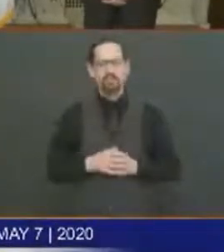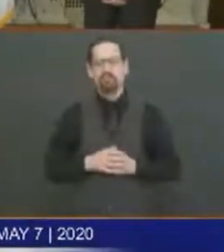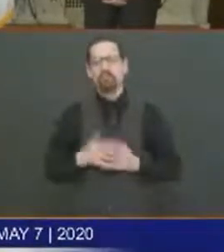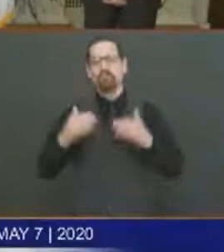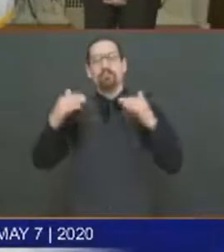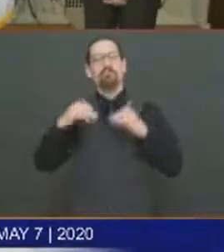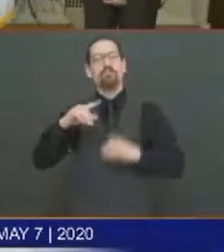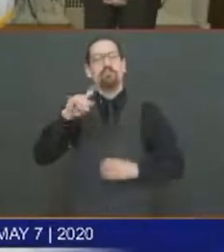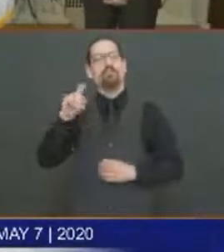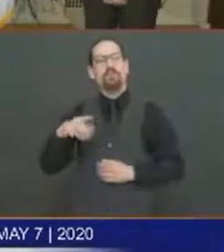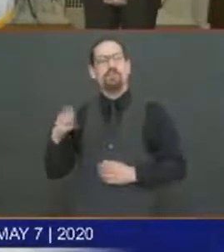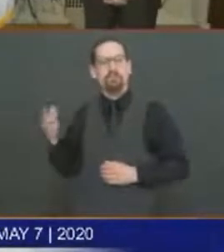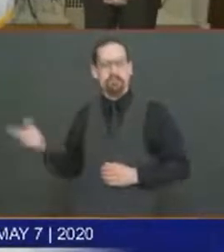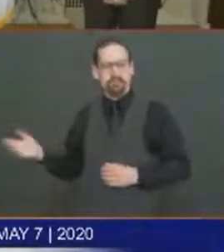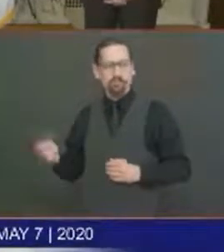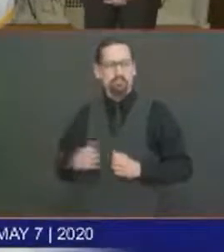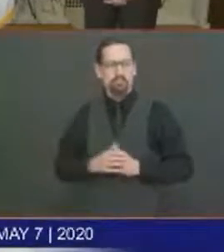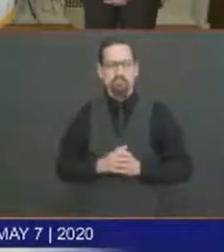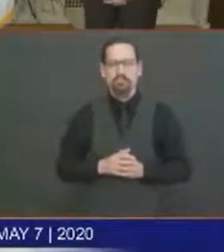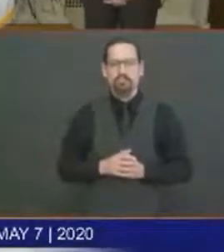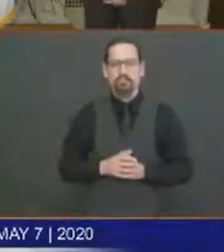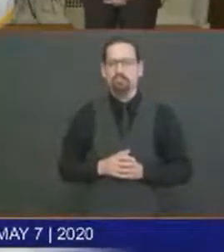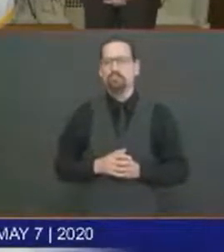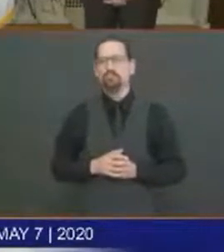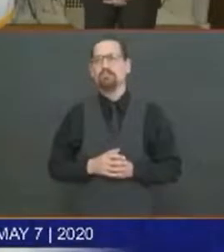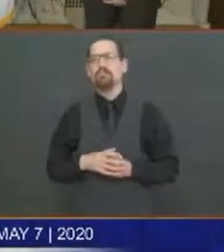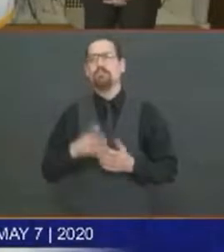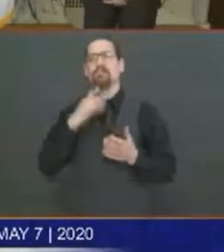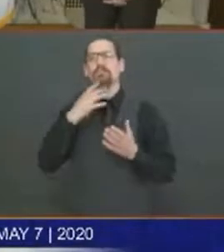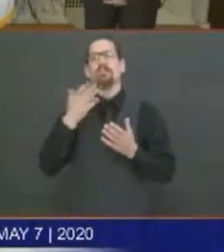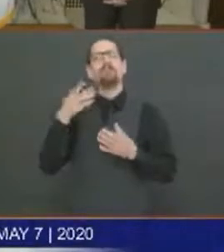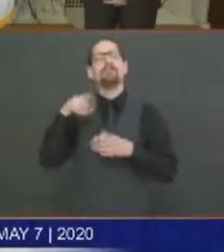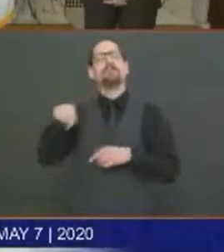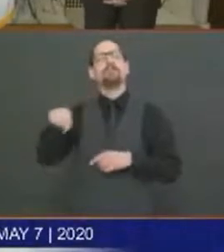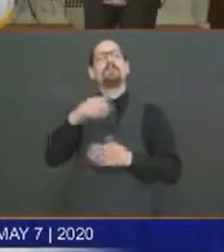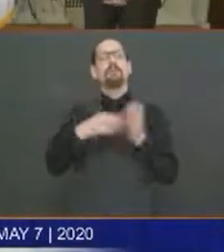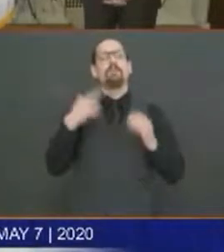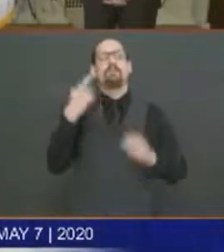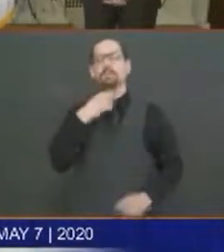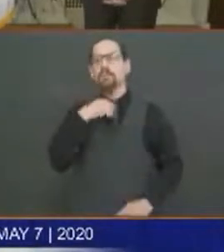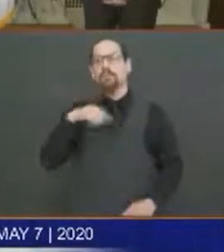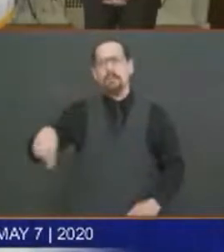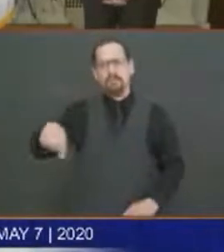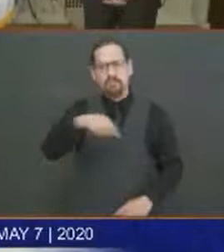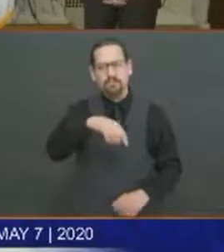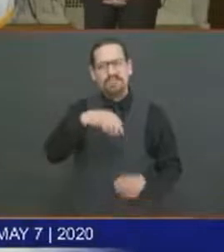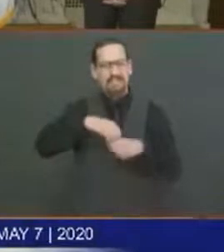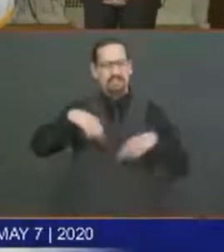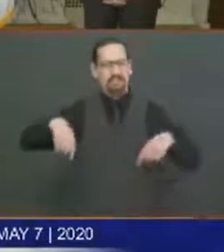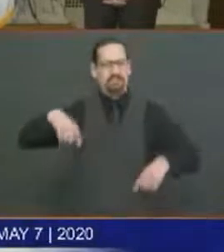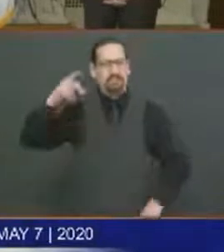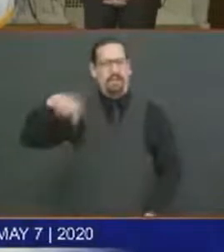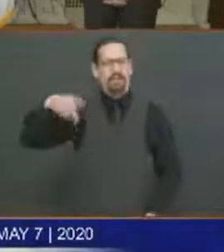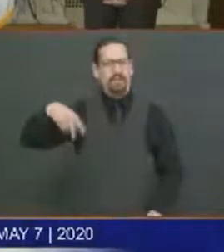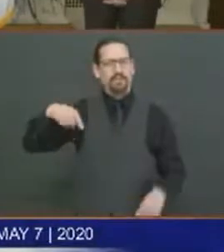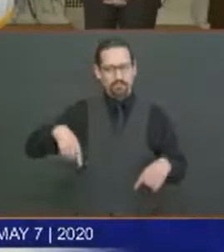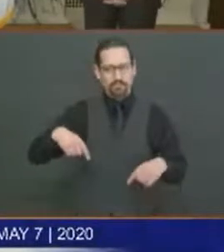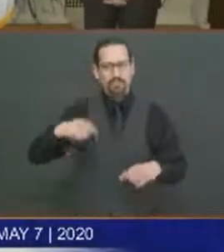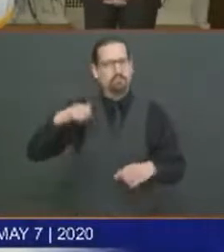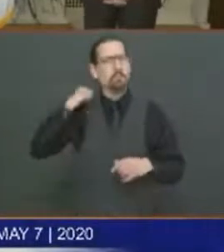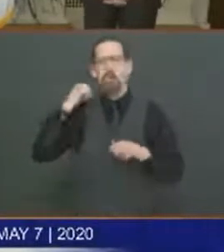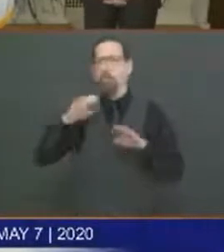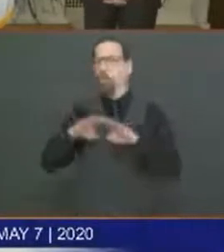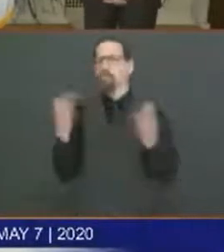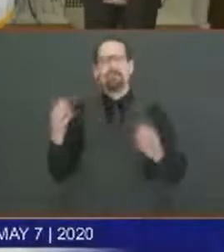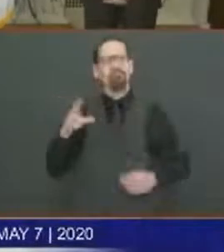some restaurants in Providence have announced that they are not going to open during phase 1, citing risks to guests and staff. Are you counting